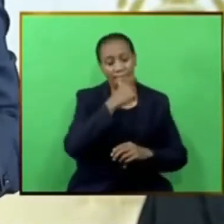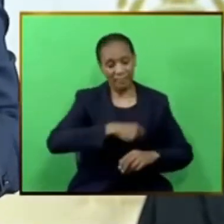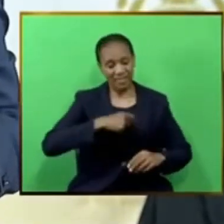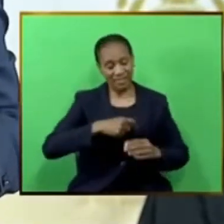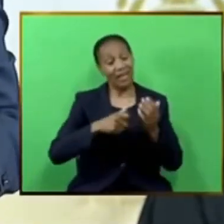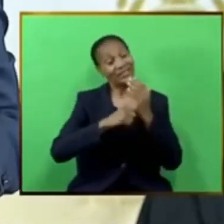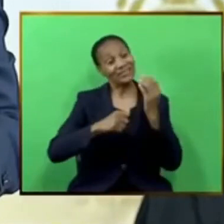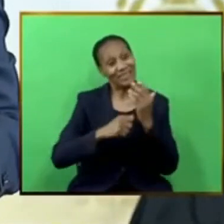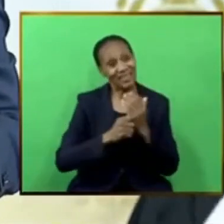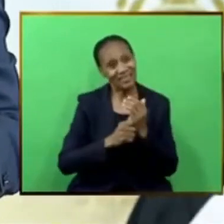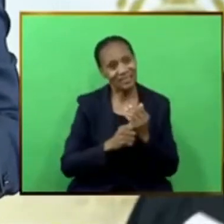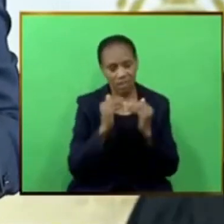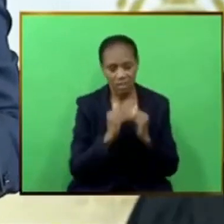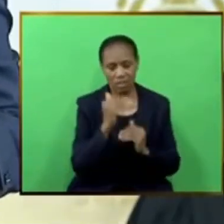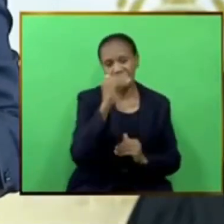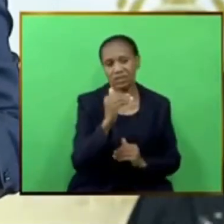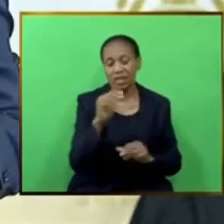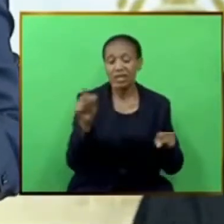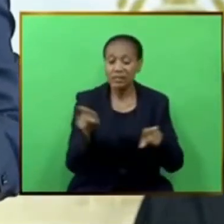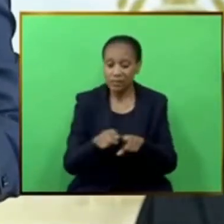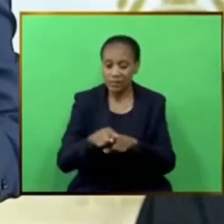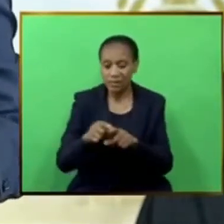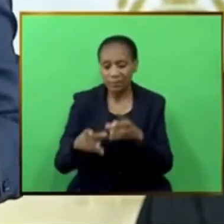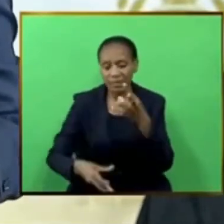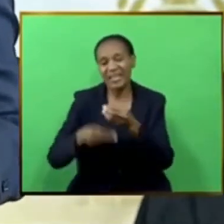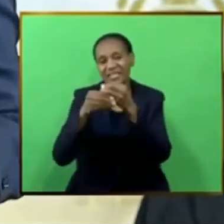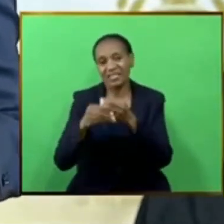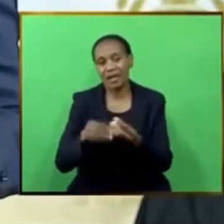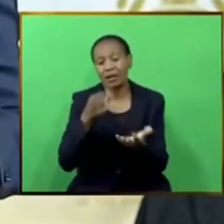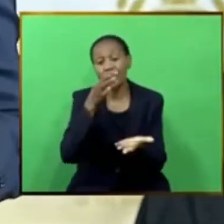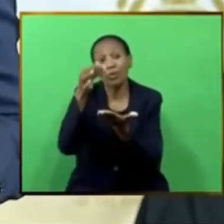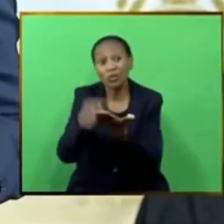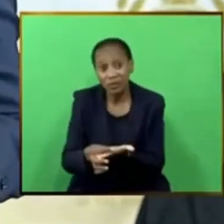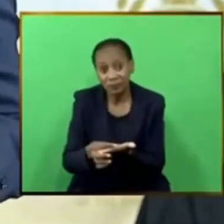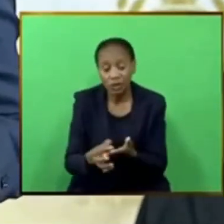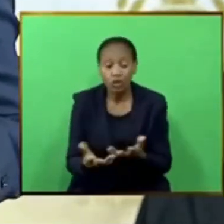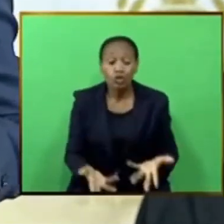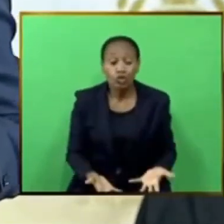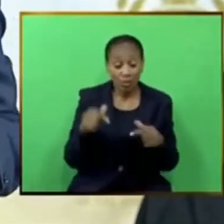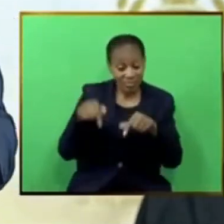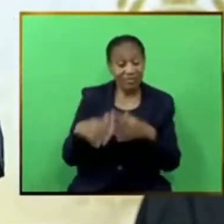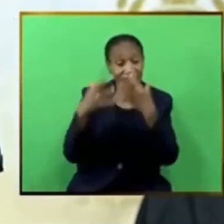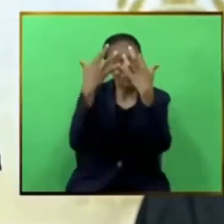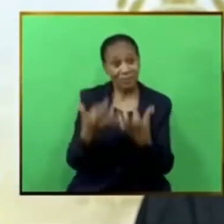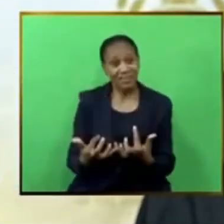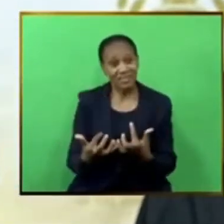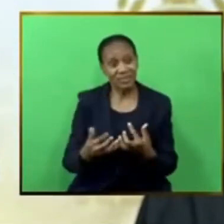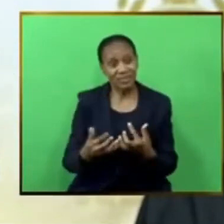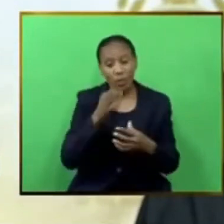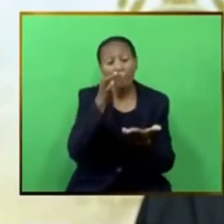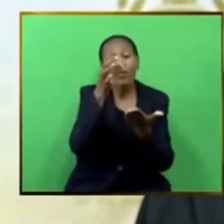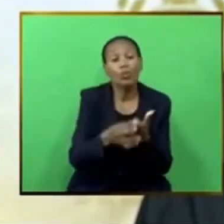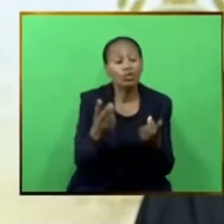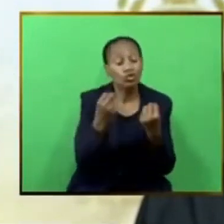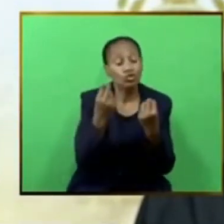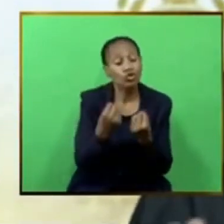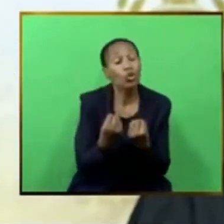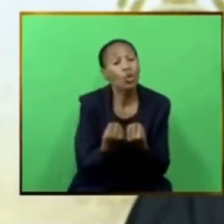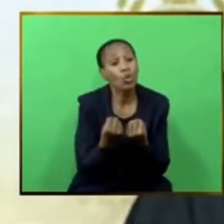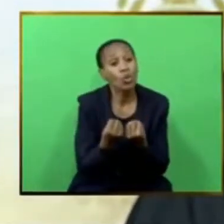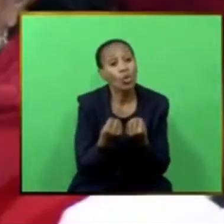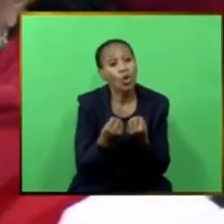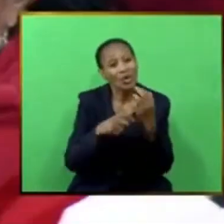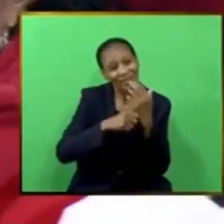and additional medium-term revenue proposals. This budget contains tax measures that will raise 15